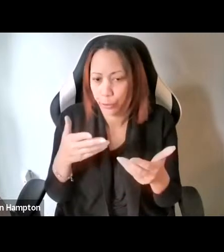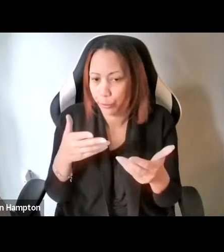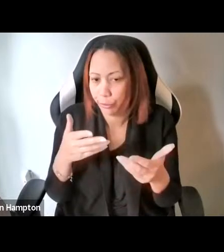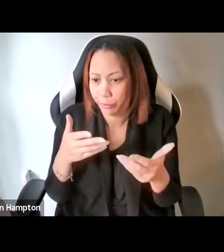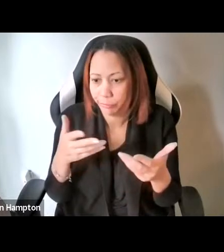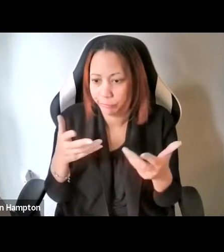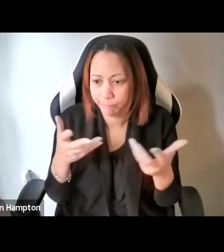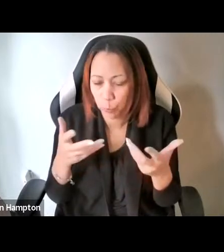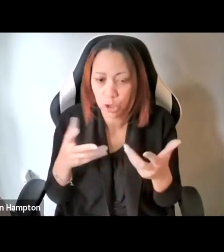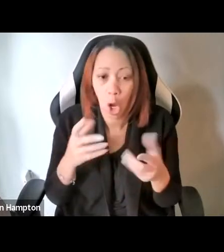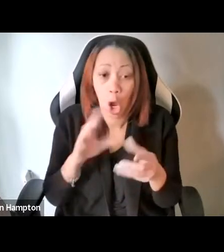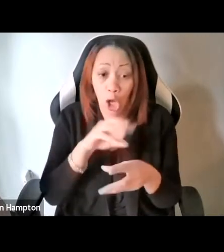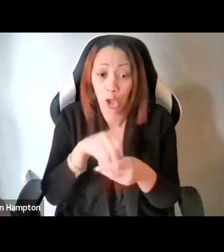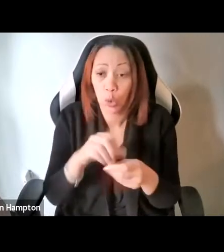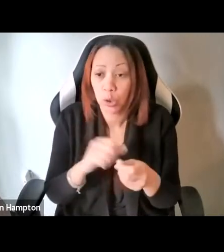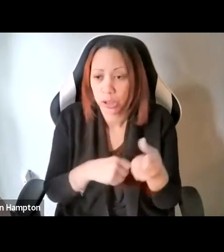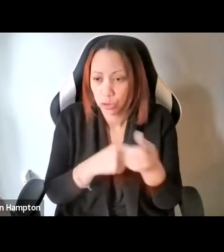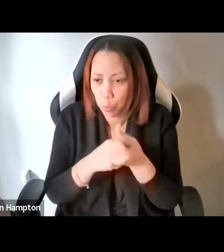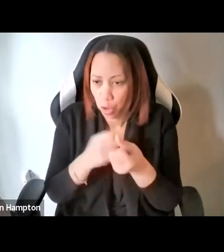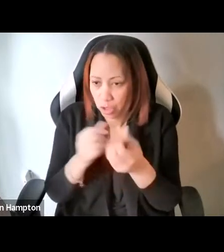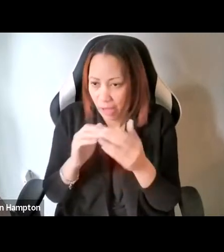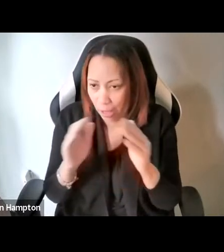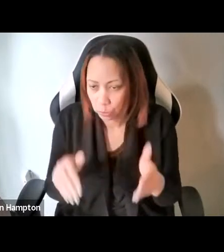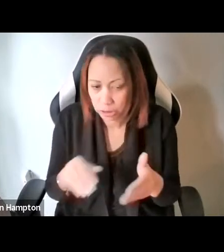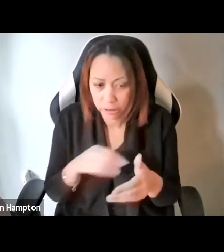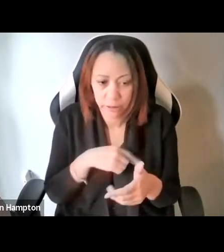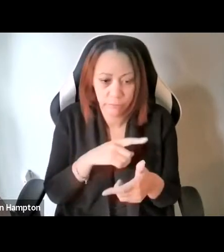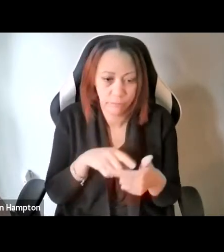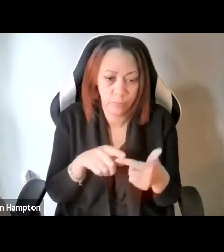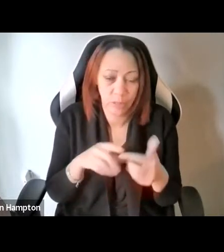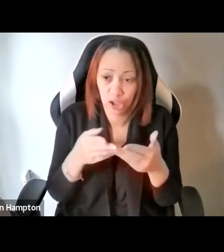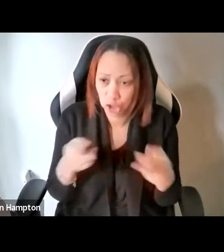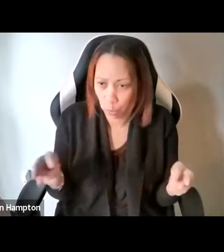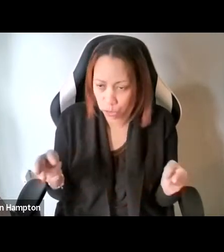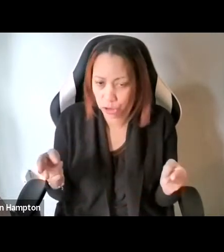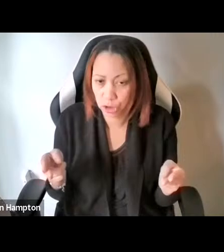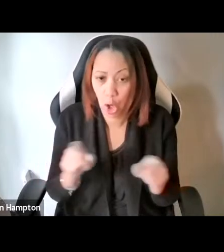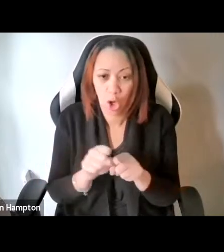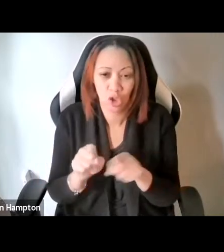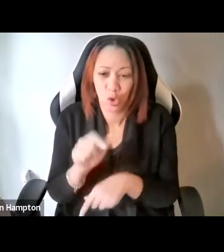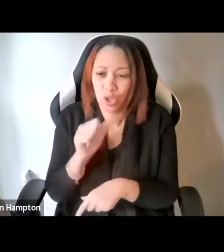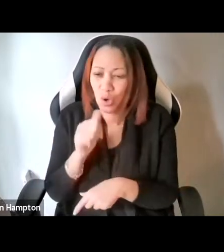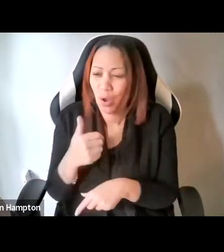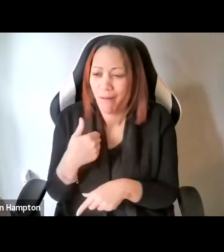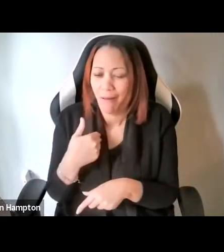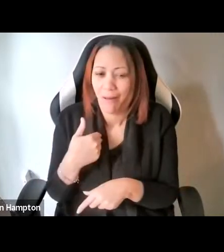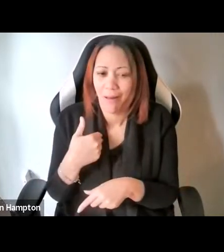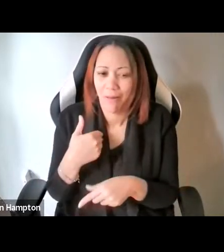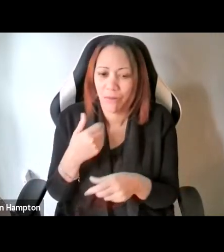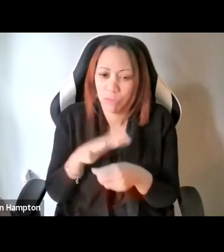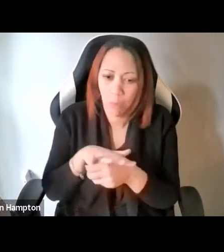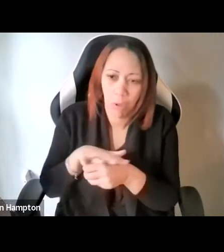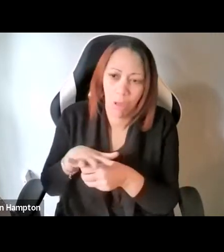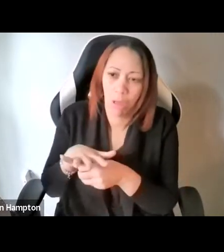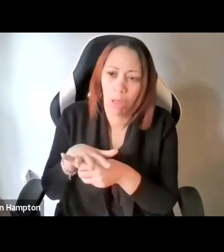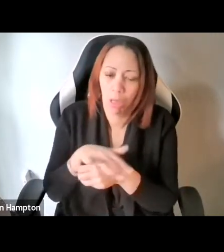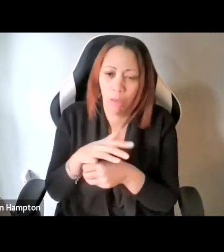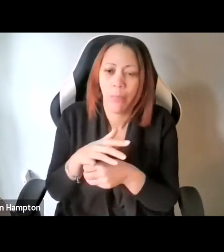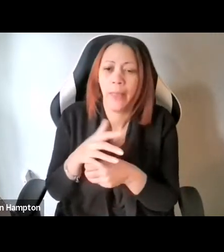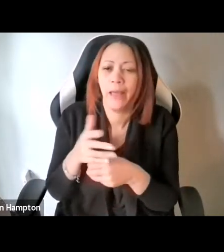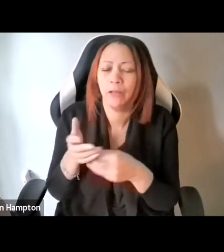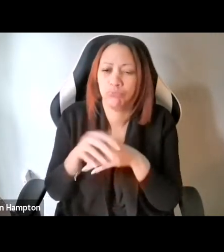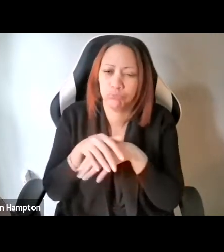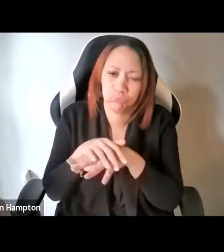including supportive housing and shelters, and also that you don't end up with neighborhoods that have an